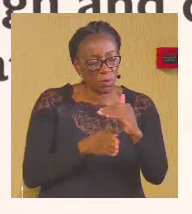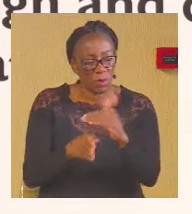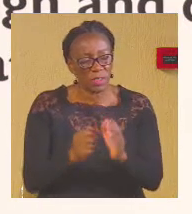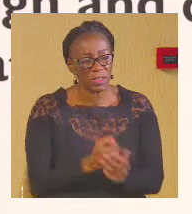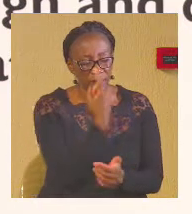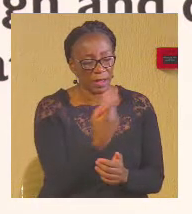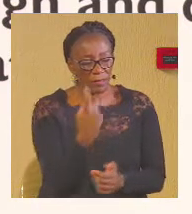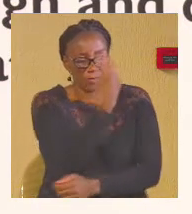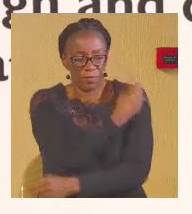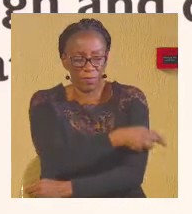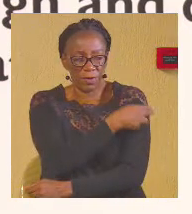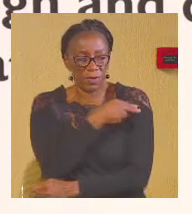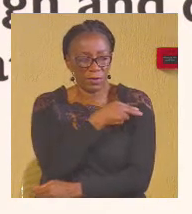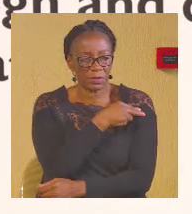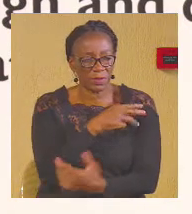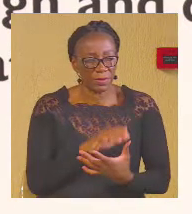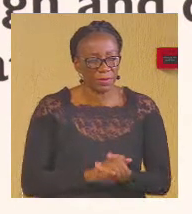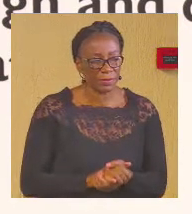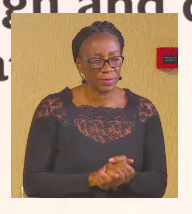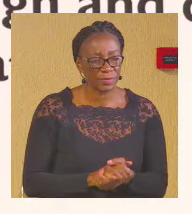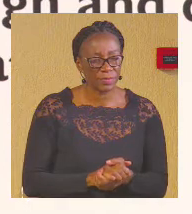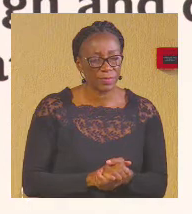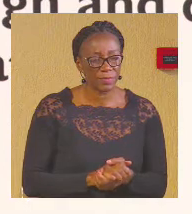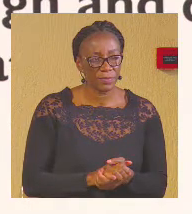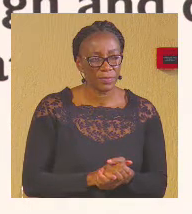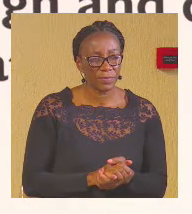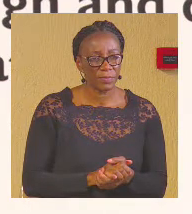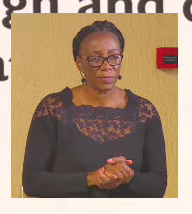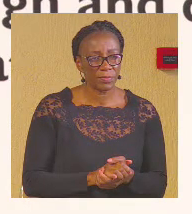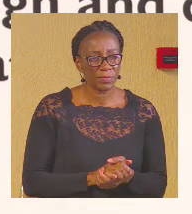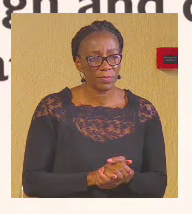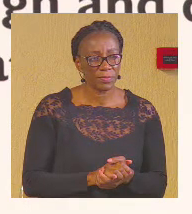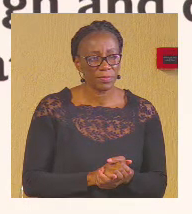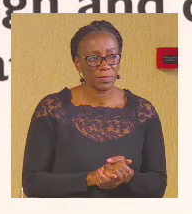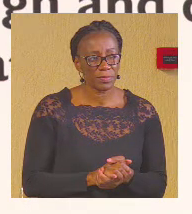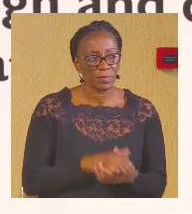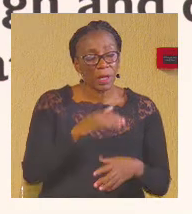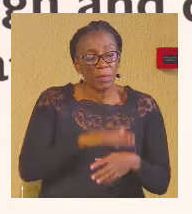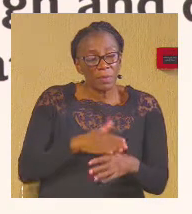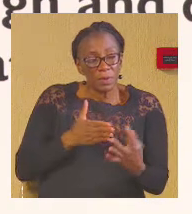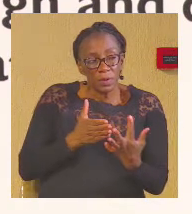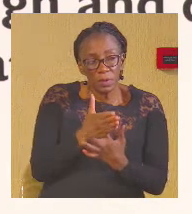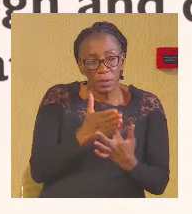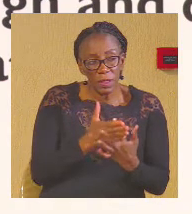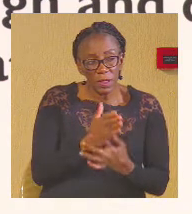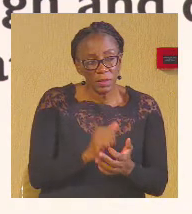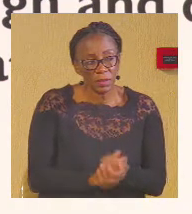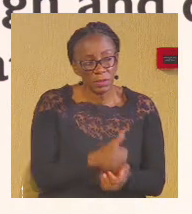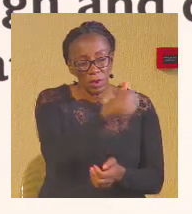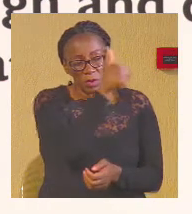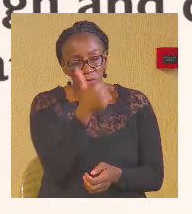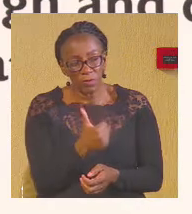And what we have done is that in terms of the accessibility to other neighboring